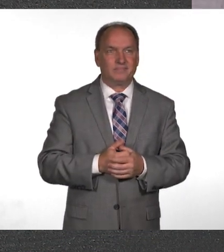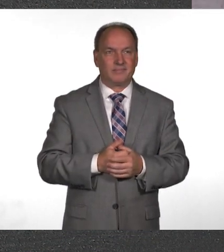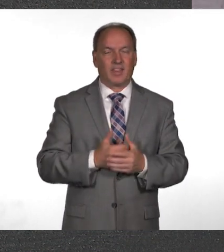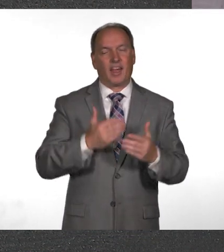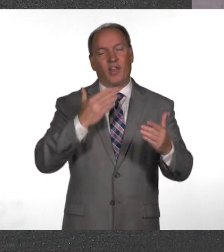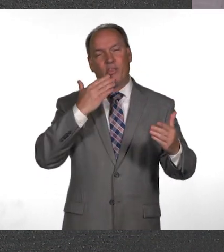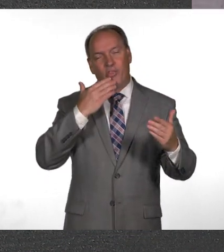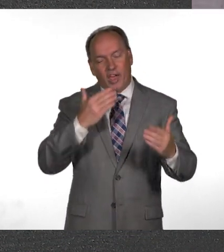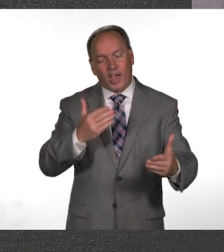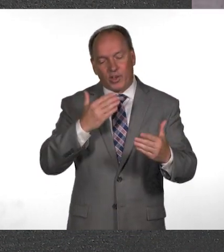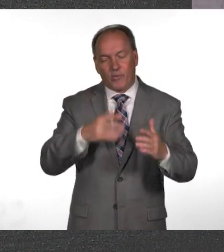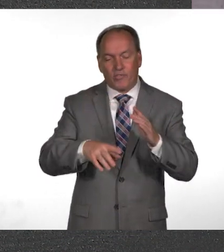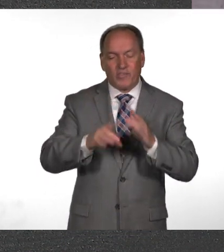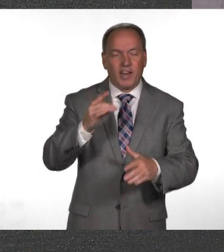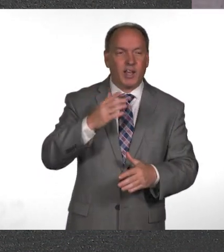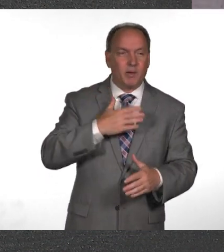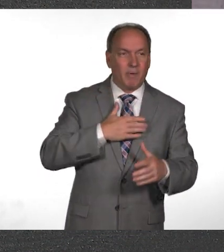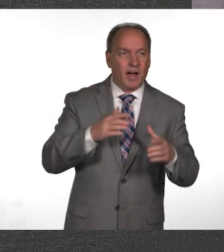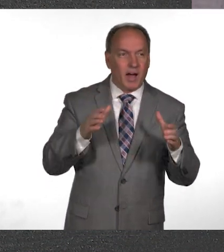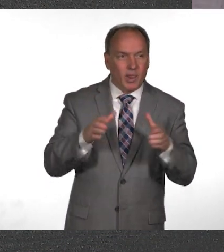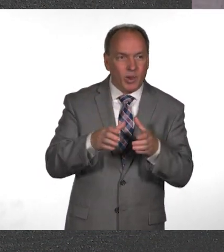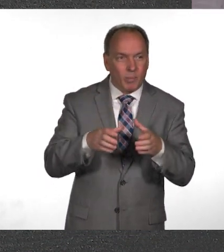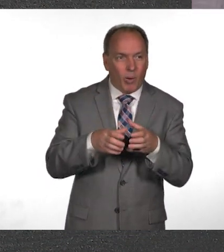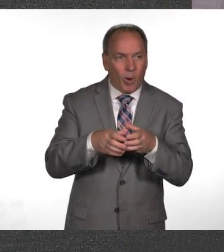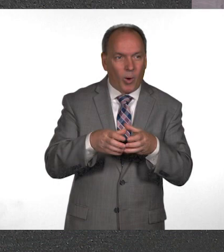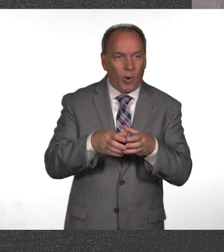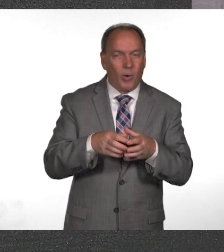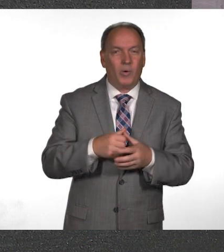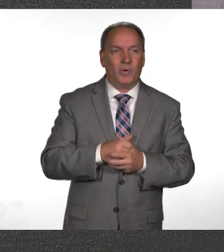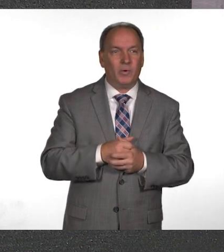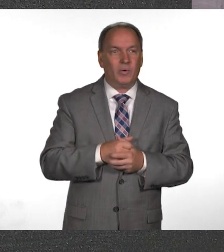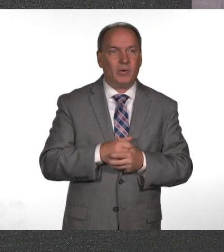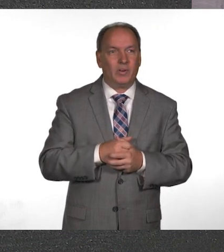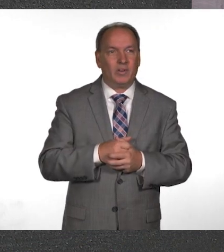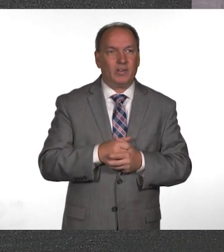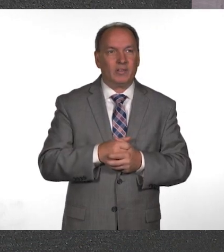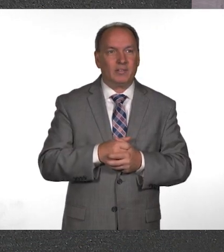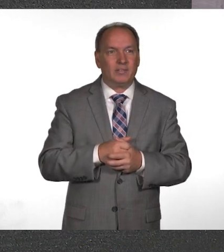Thank you for finding my little ball.